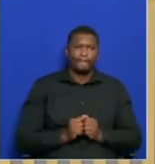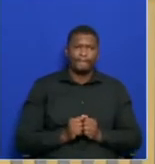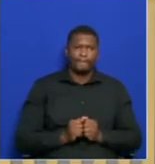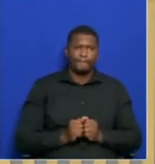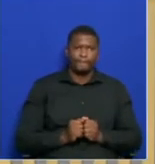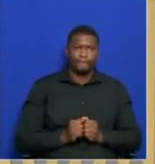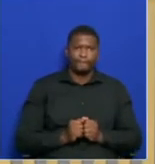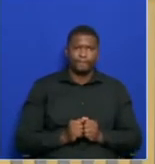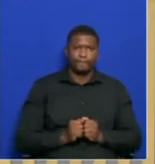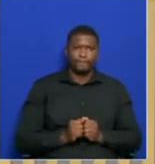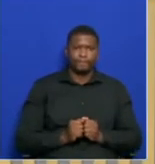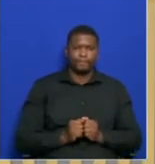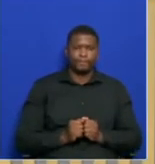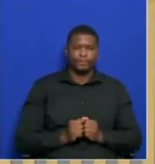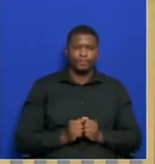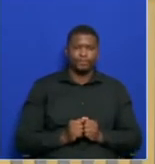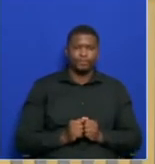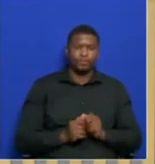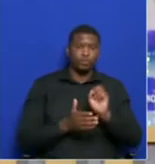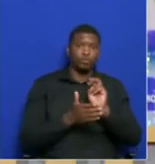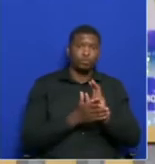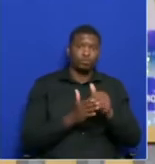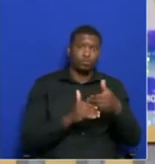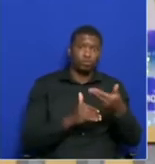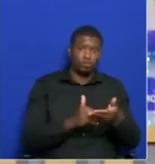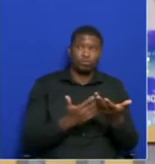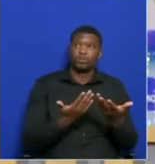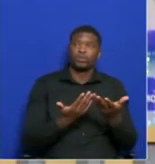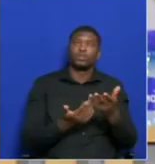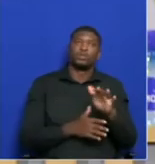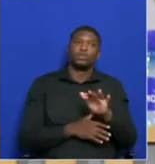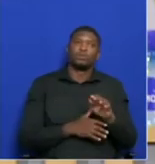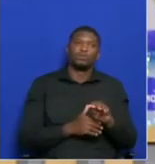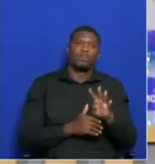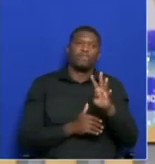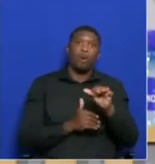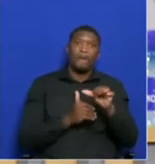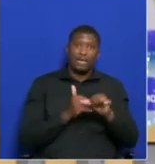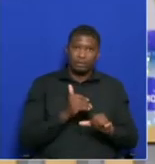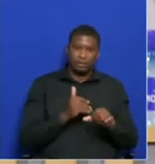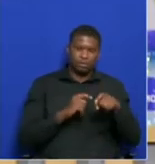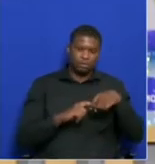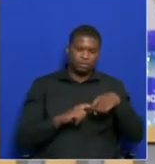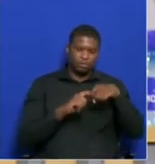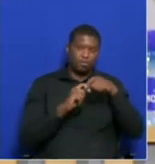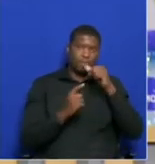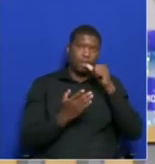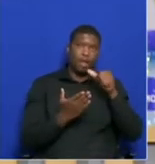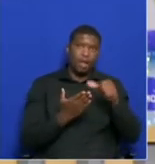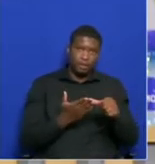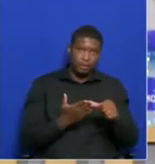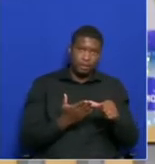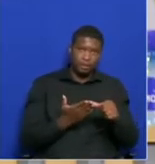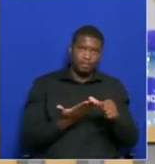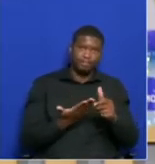12, formal suspension letter, the preceding notice inviting your